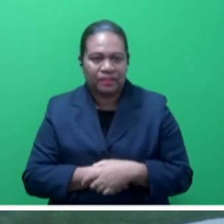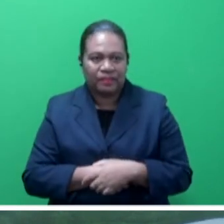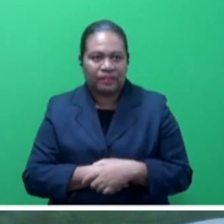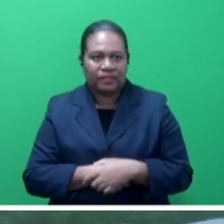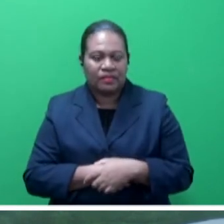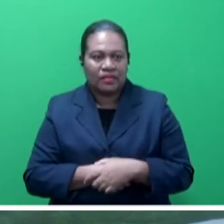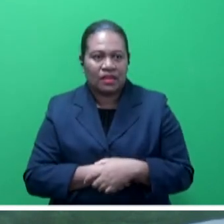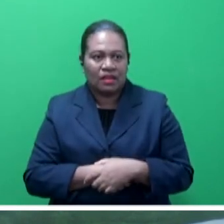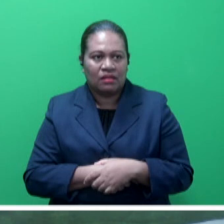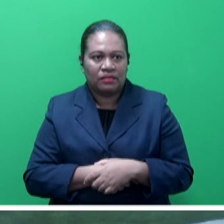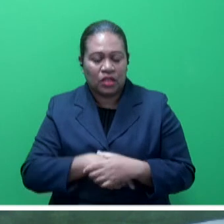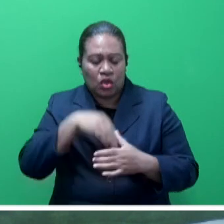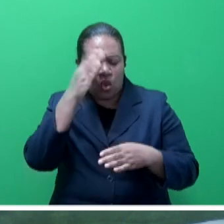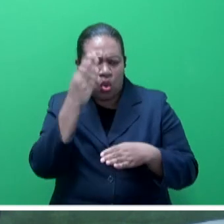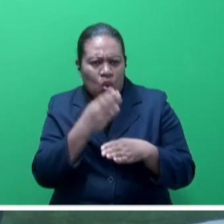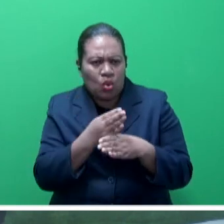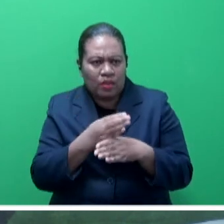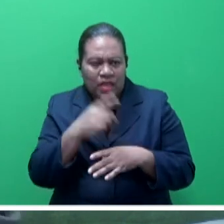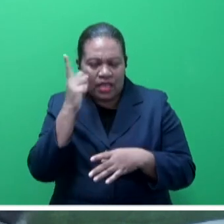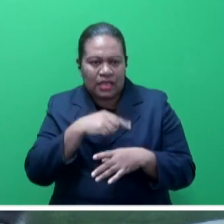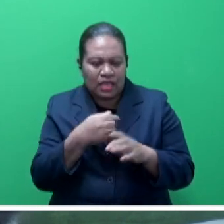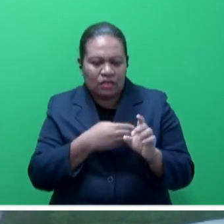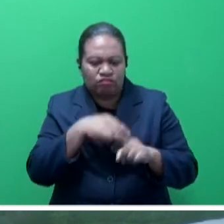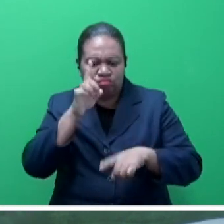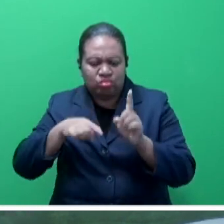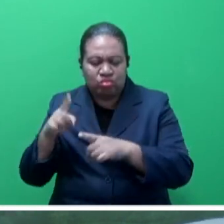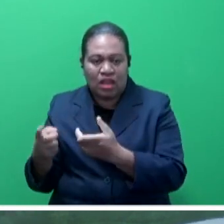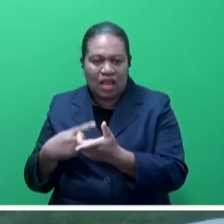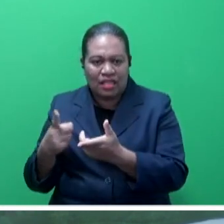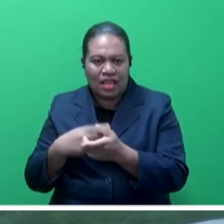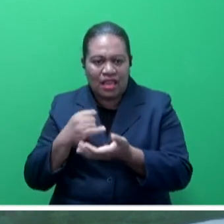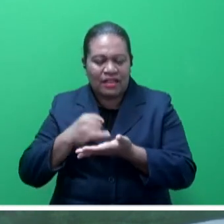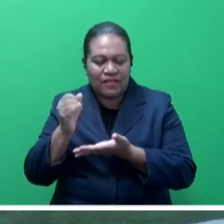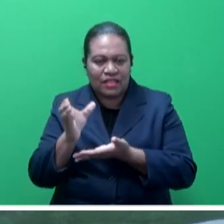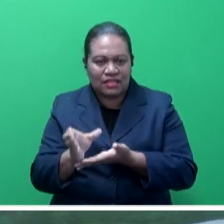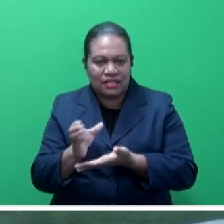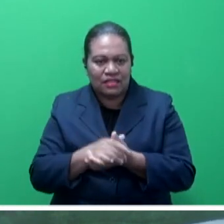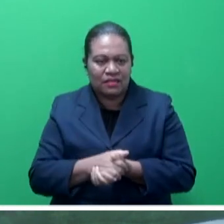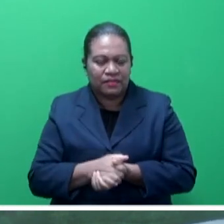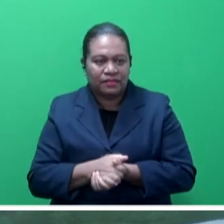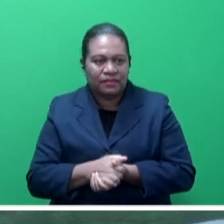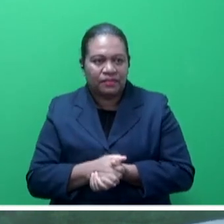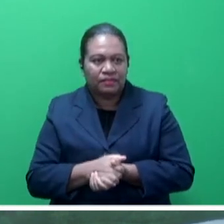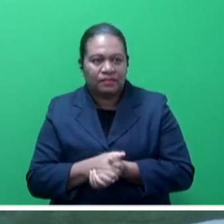Mr. Speaker, sir, we hope that we'll be able to diversify more and, of course, get more investment overall in the economy, sir. Thank you.